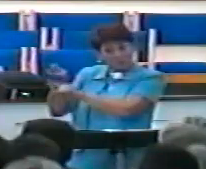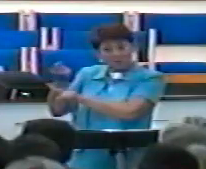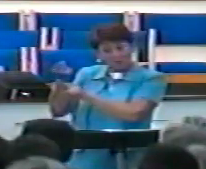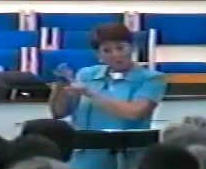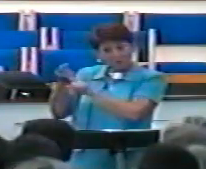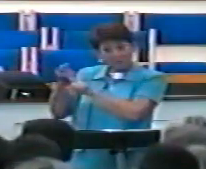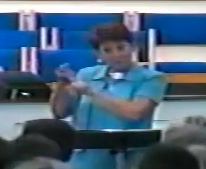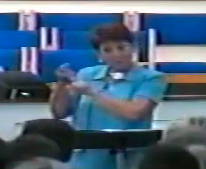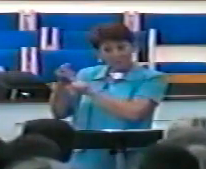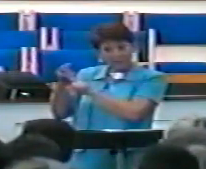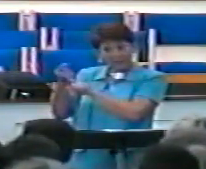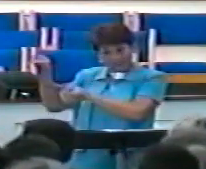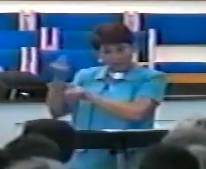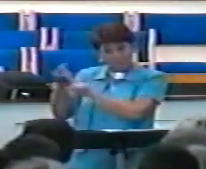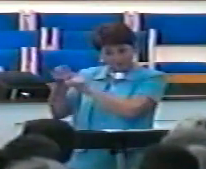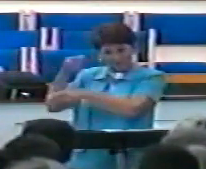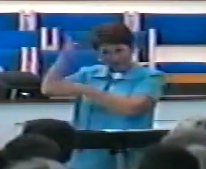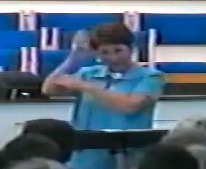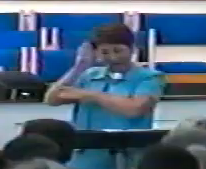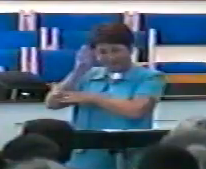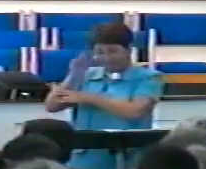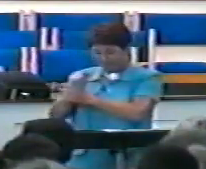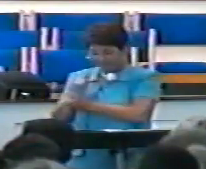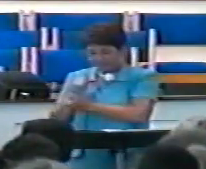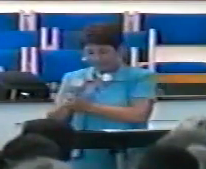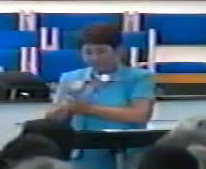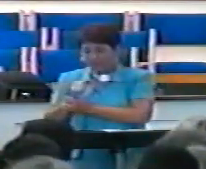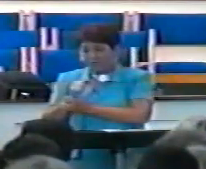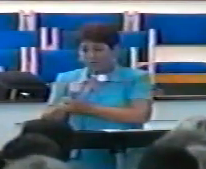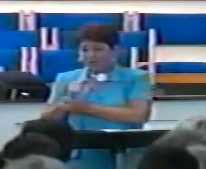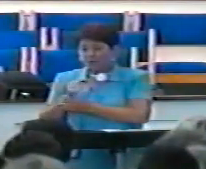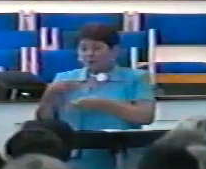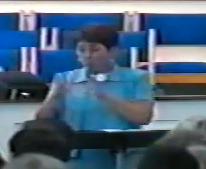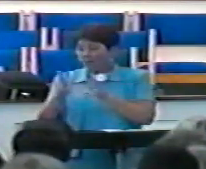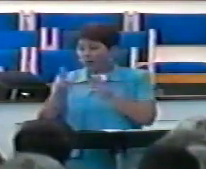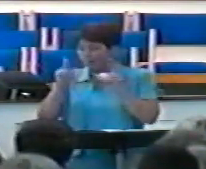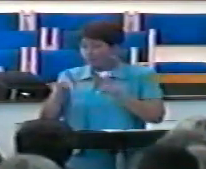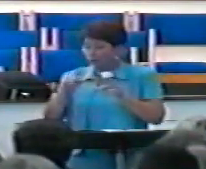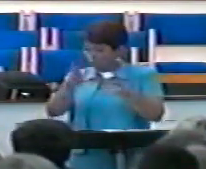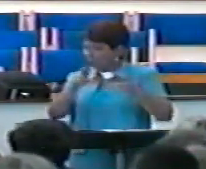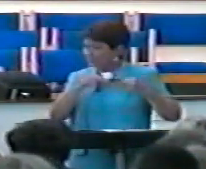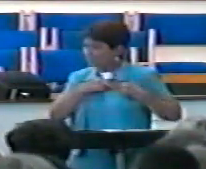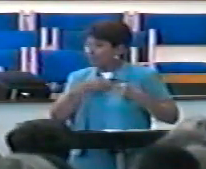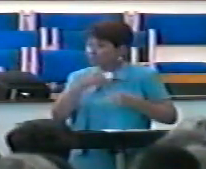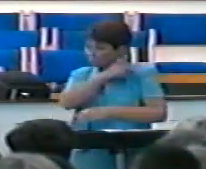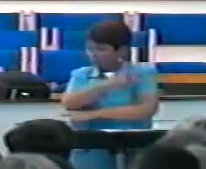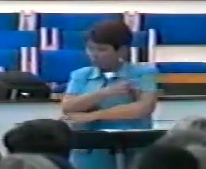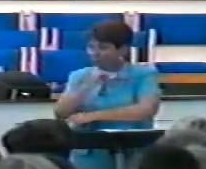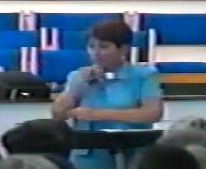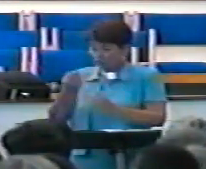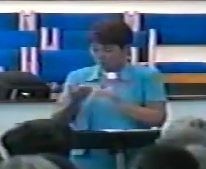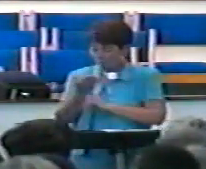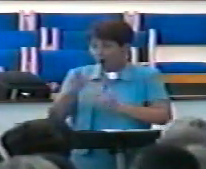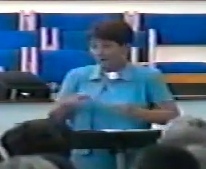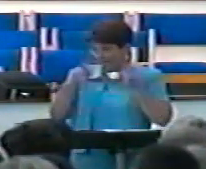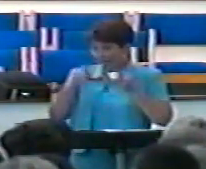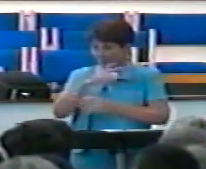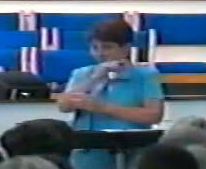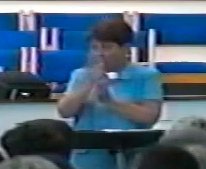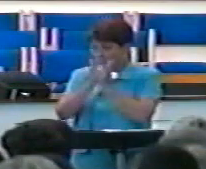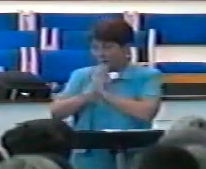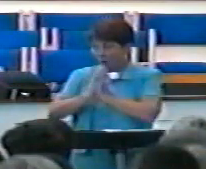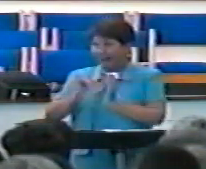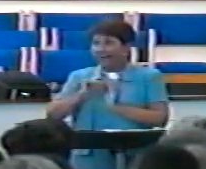is going to receive power, the way that a person is going to receive power, is through the life of prayer. I heard about an